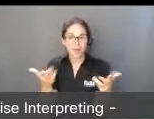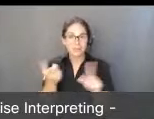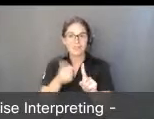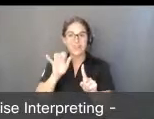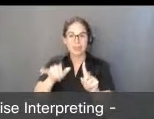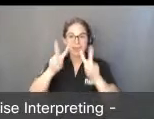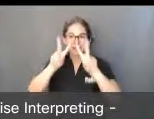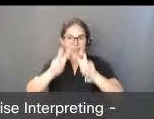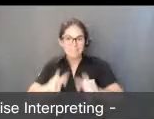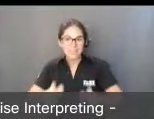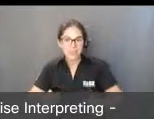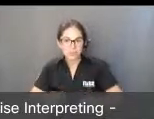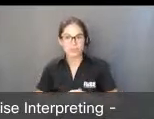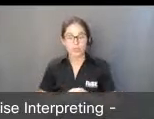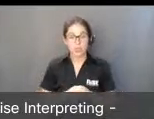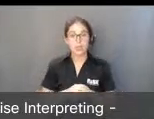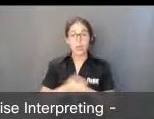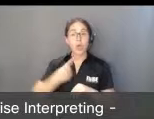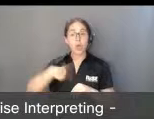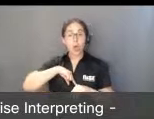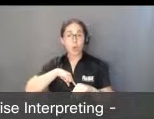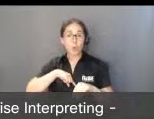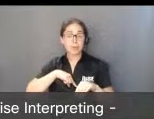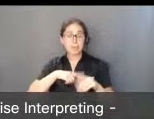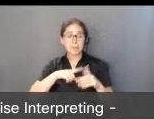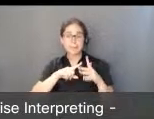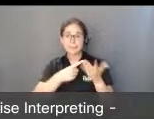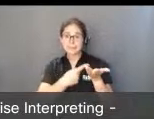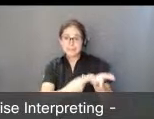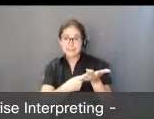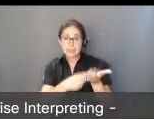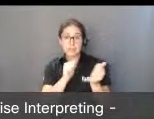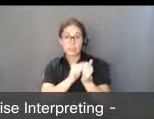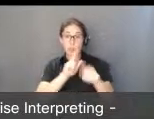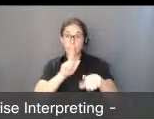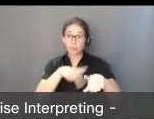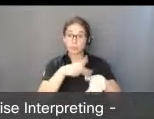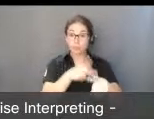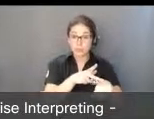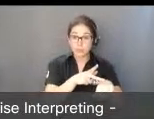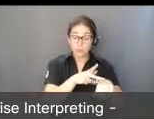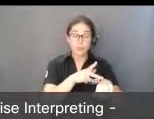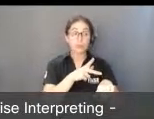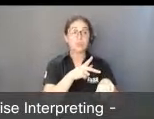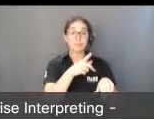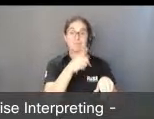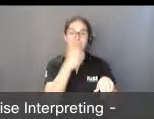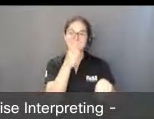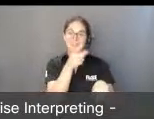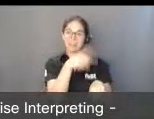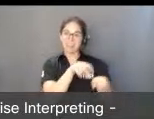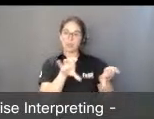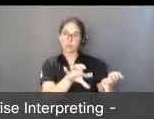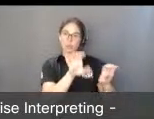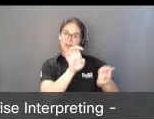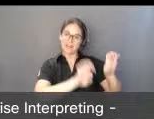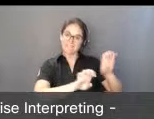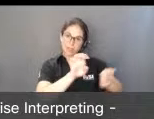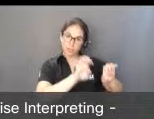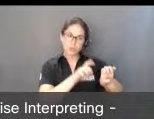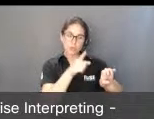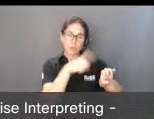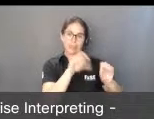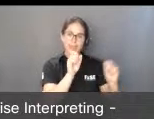talk to those principals who will be doing those evaluations? so that they could be properly prepared. This